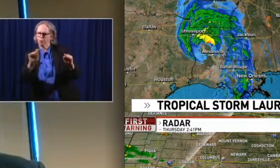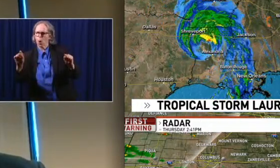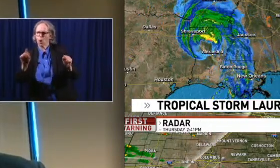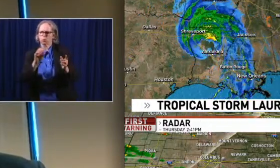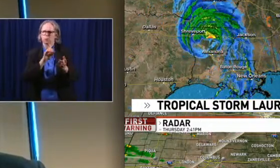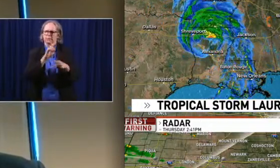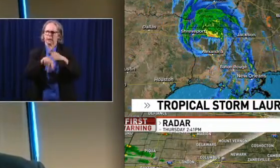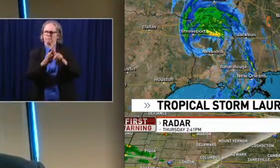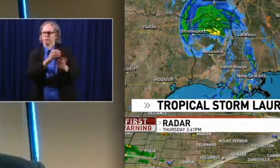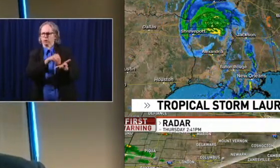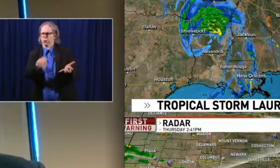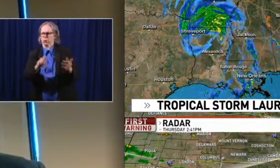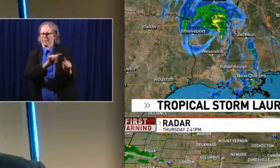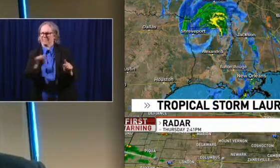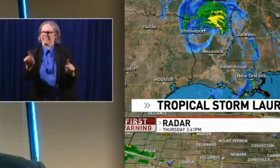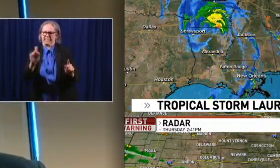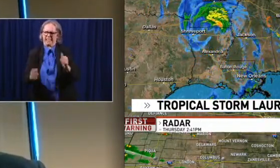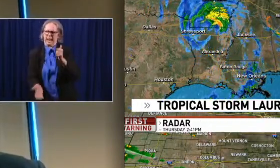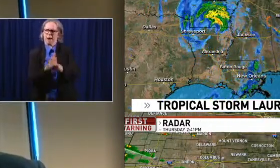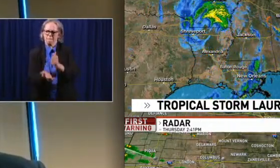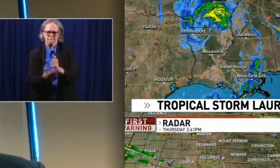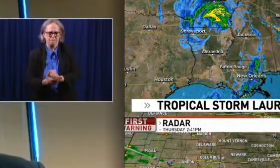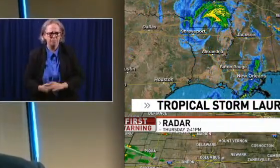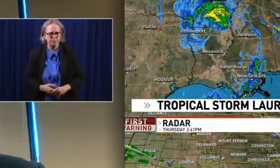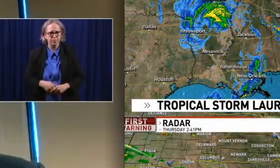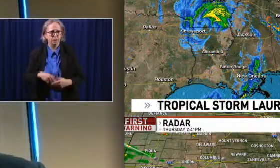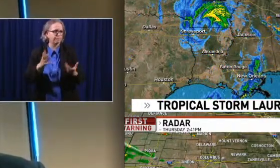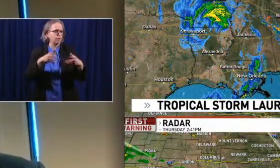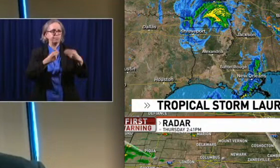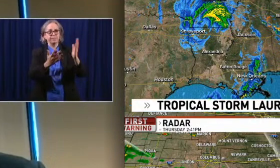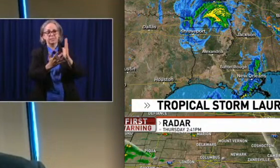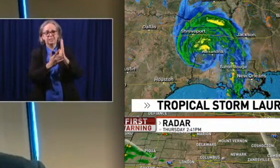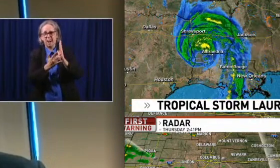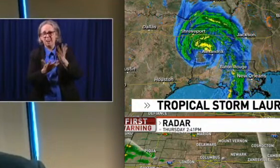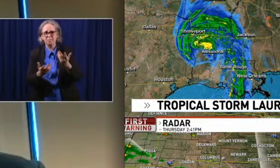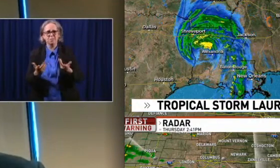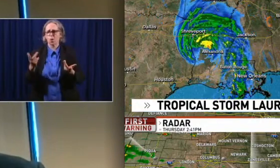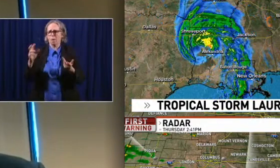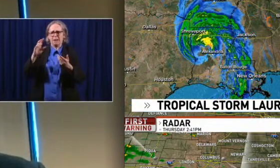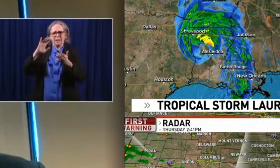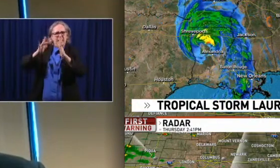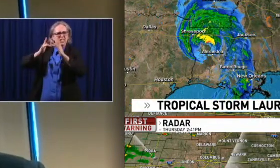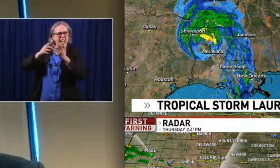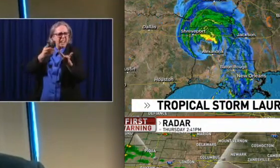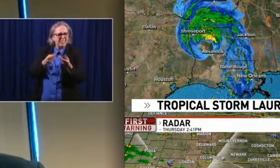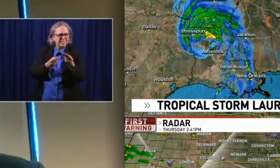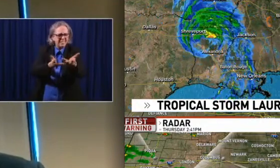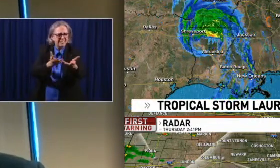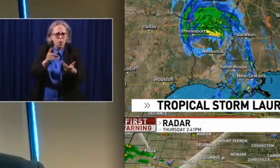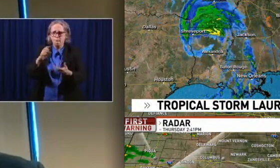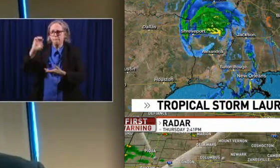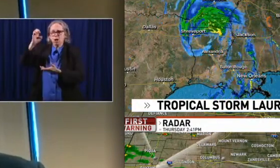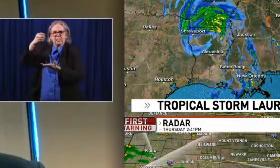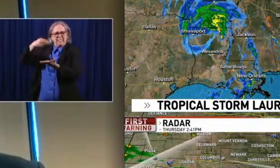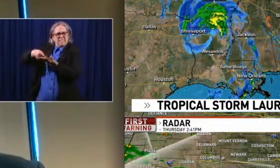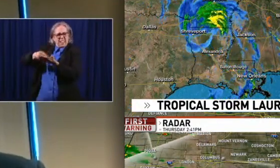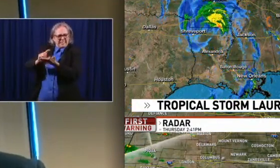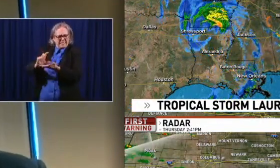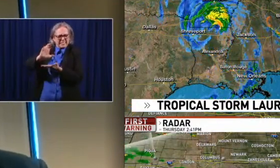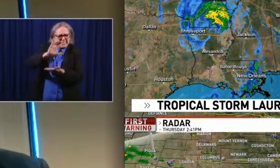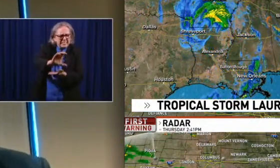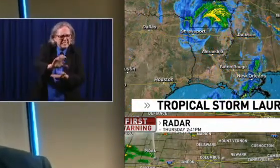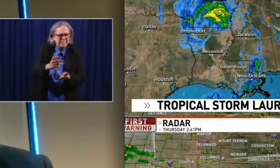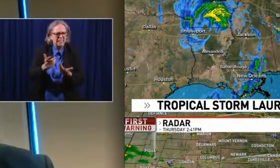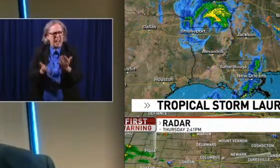of devices, broadband access, emergency funding, and the kinds of things that would round out